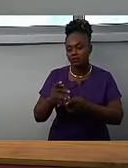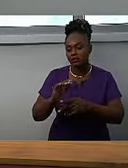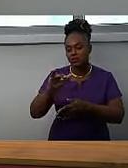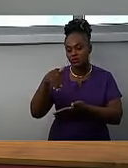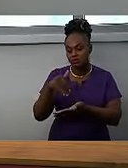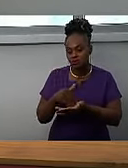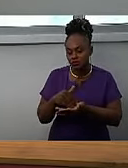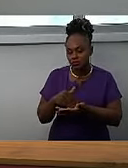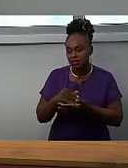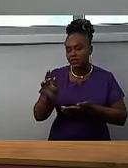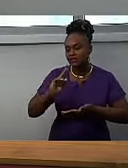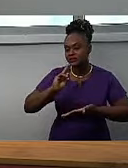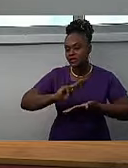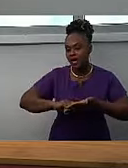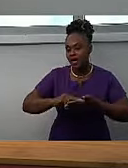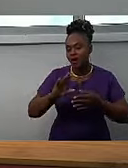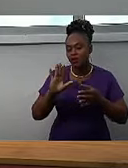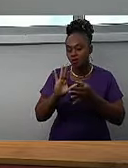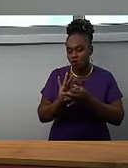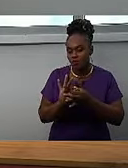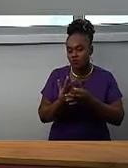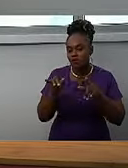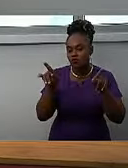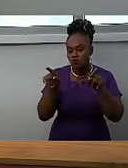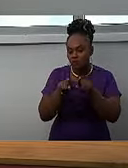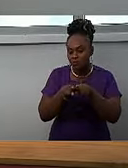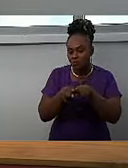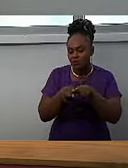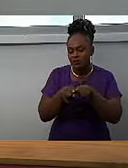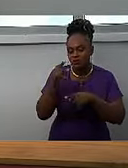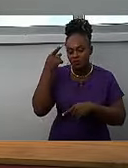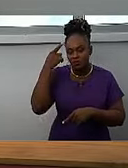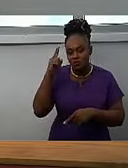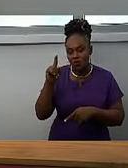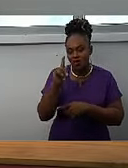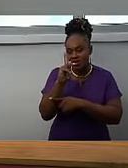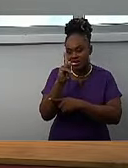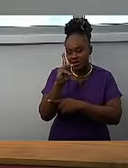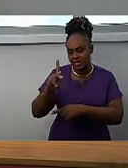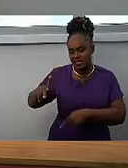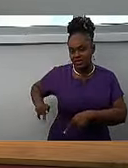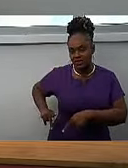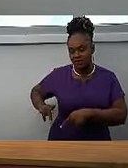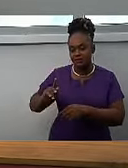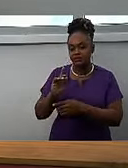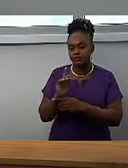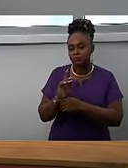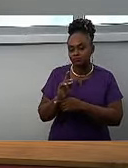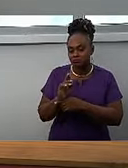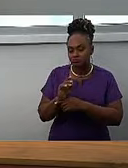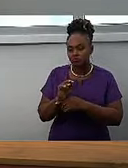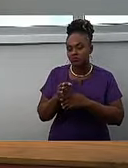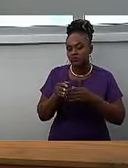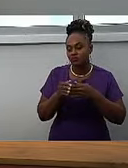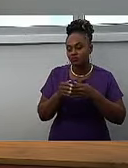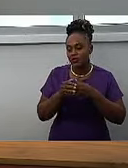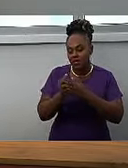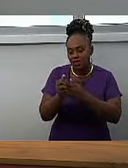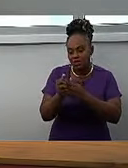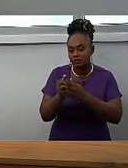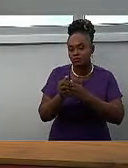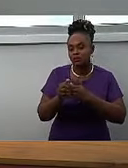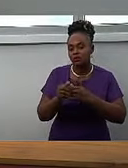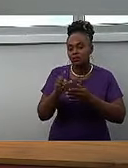of understanding with the McKinney Foundation, headed by its director, Dr. Timothy McKinney,